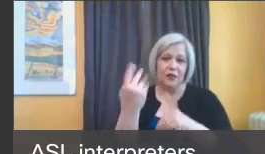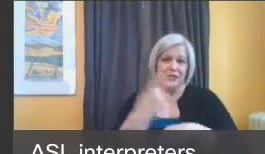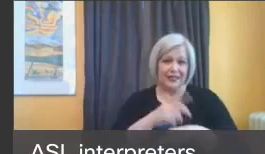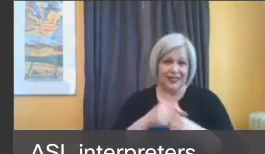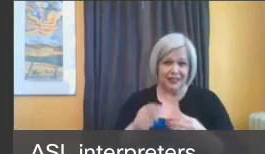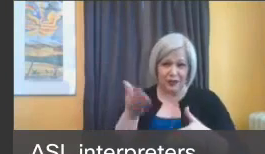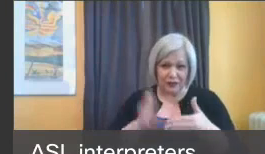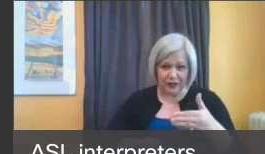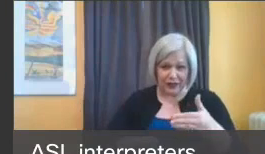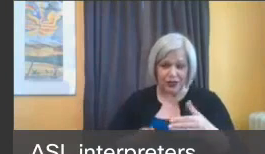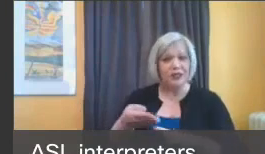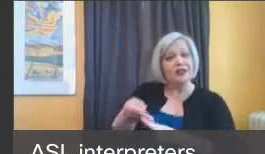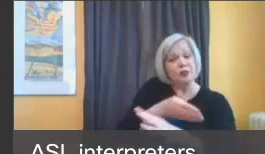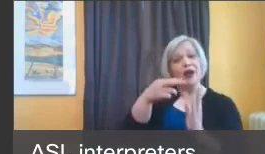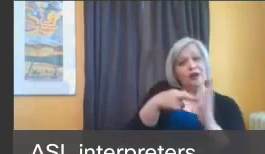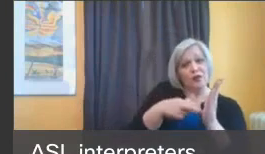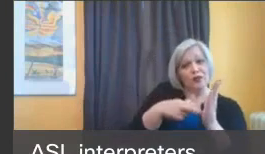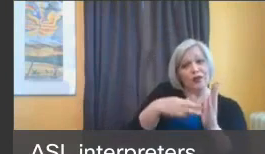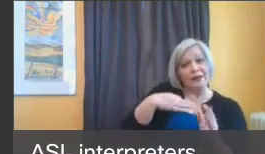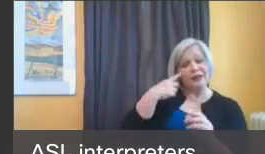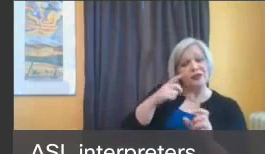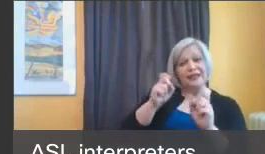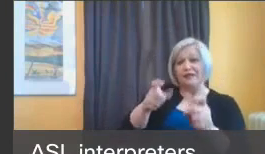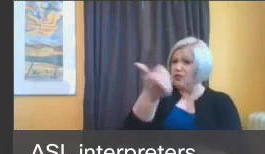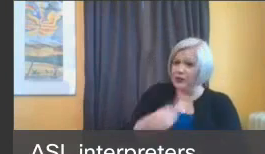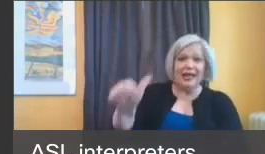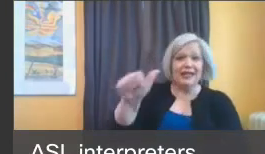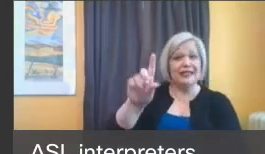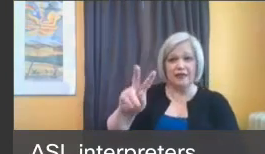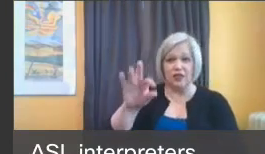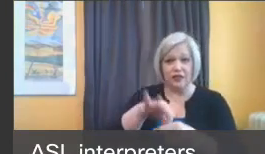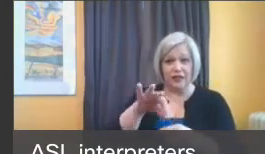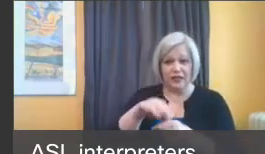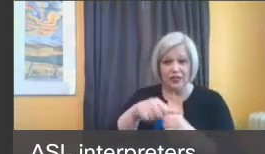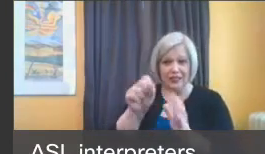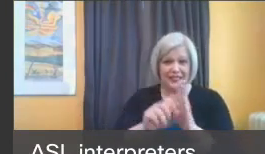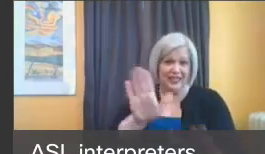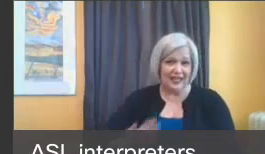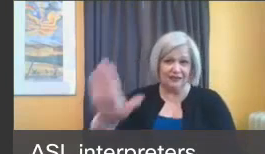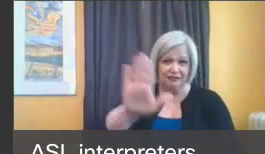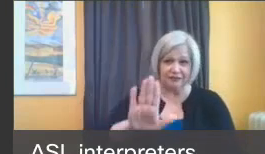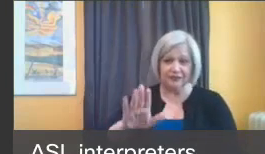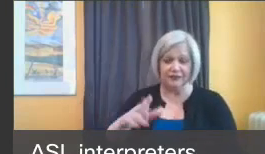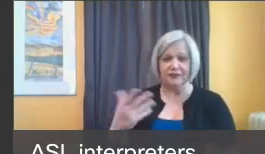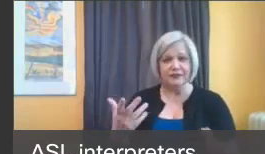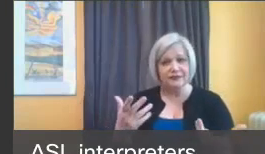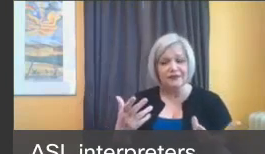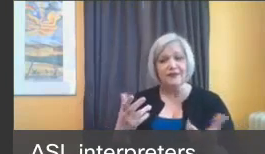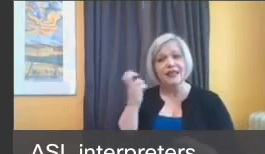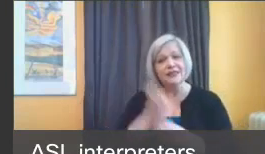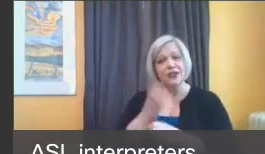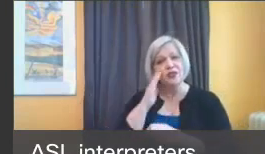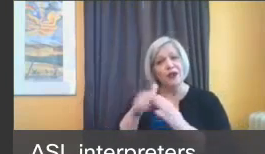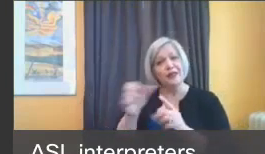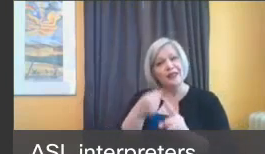Under the prior rule, these applications could be returned to any Division of Elections in the state. While it is difficult to know the impact of these